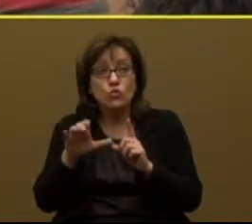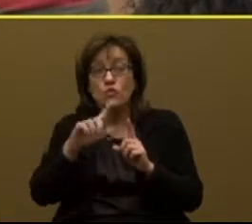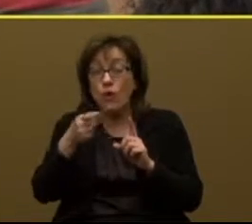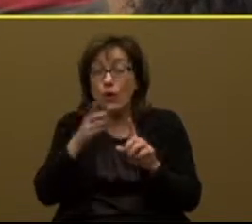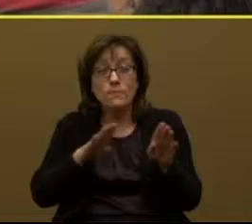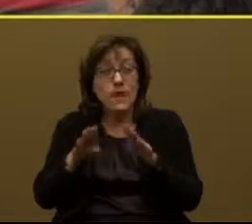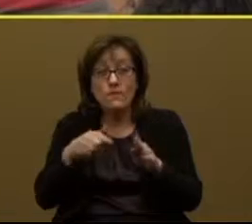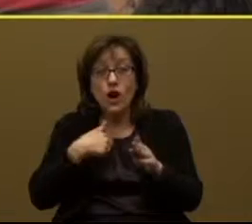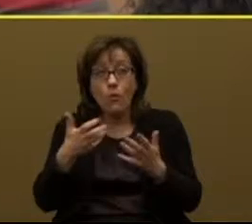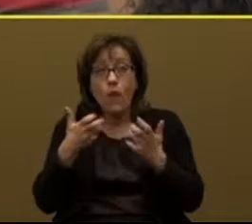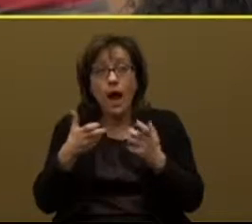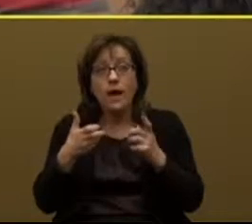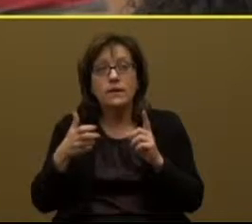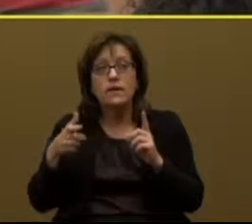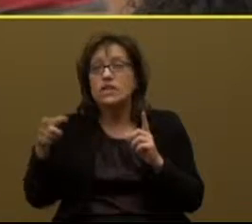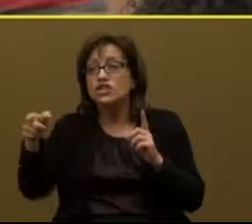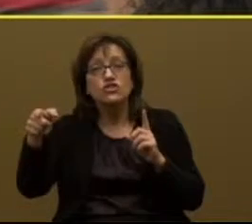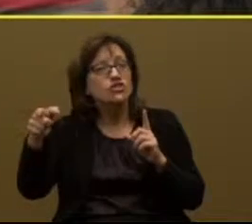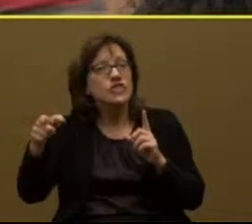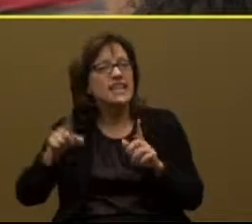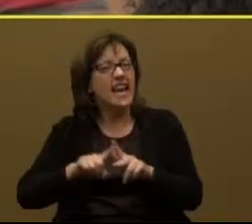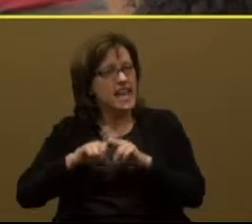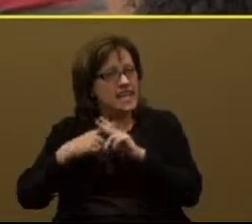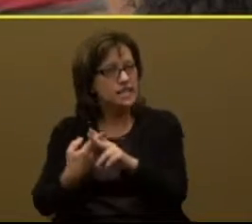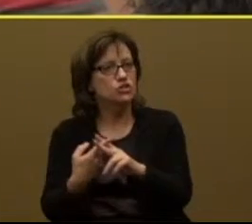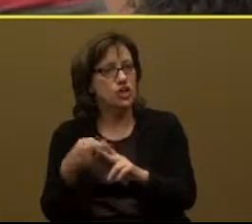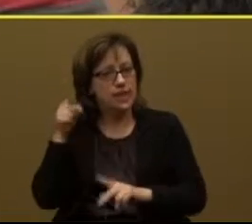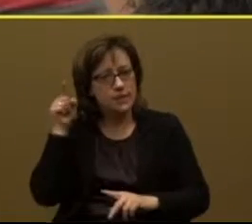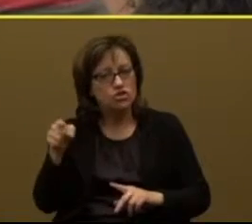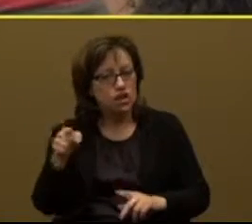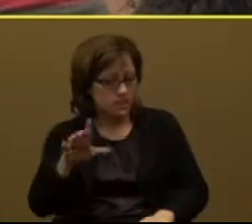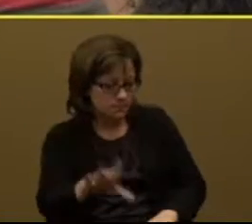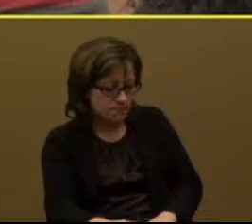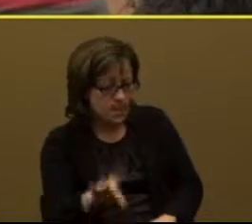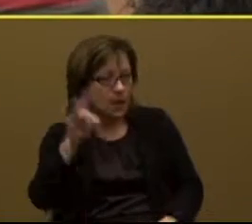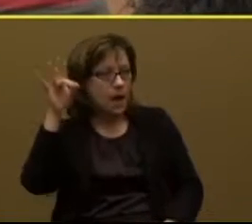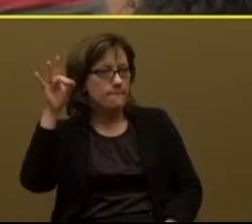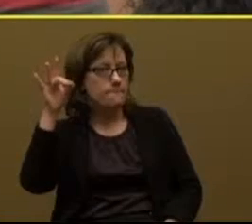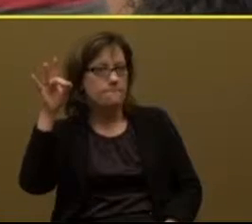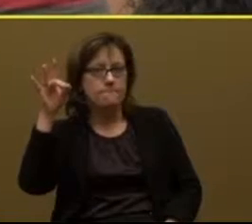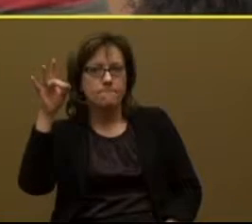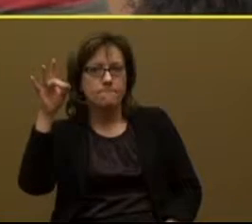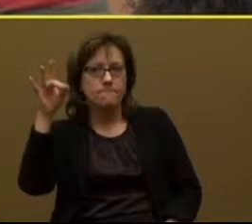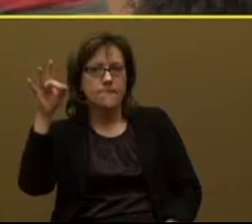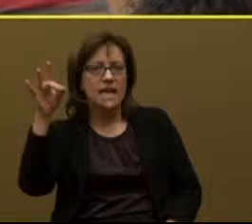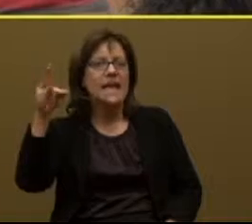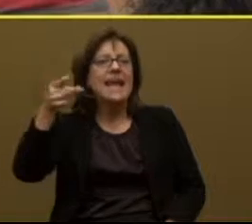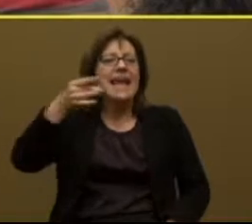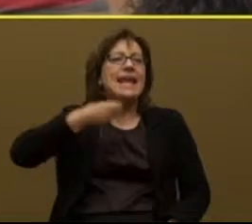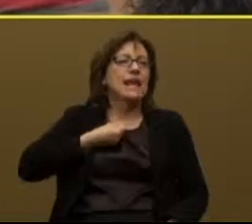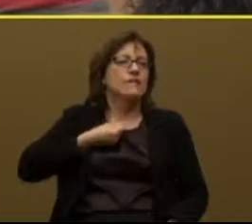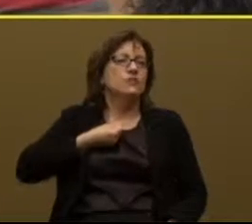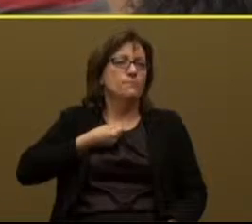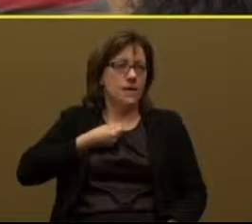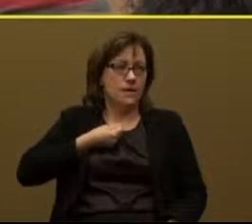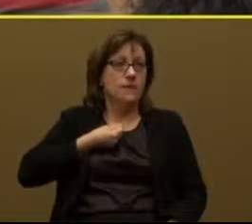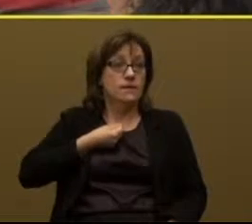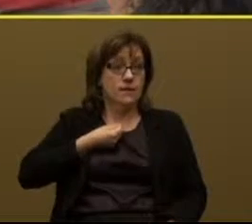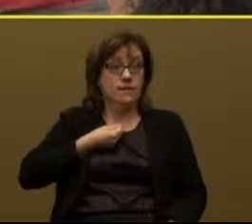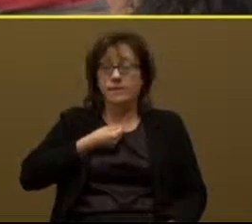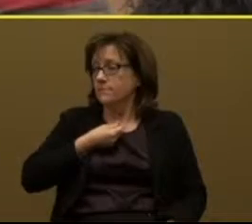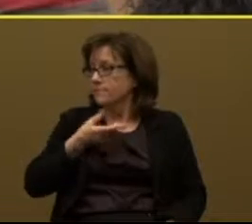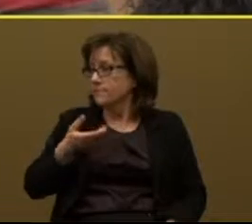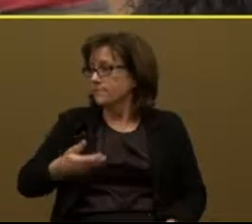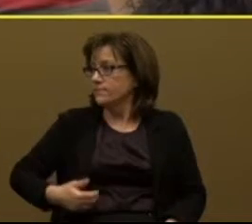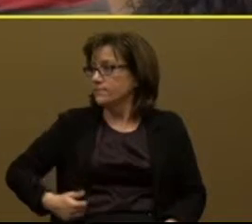behavior I want is the initiation of her picking this up and handing it to me,